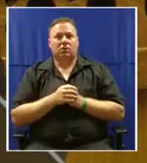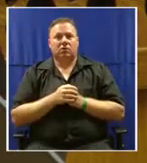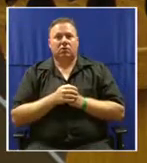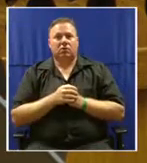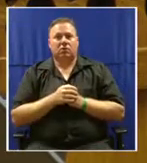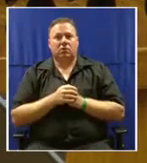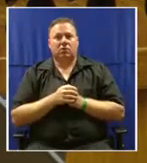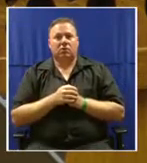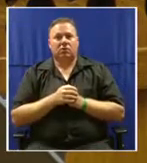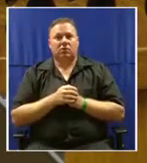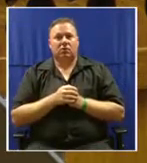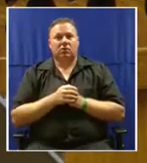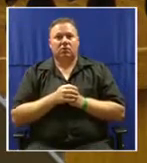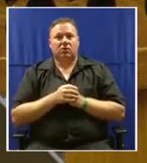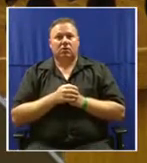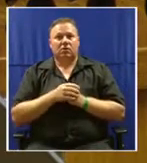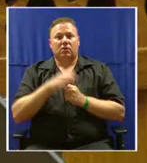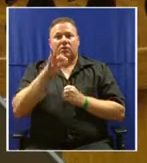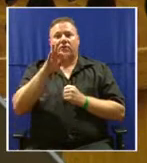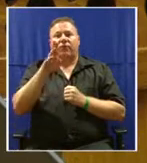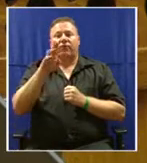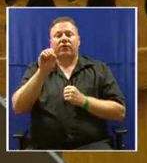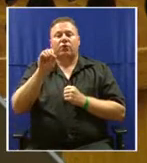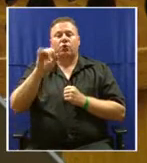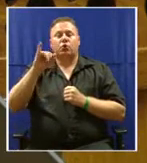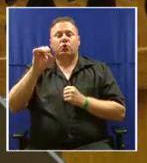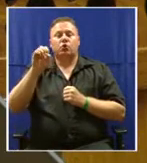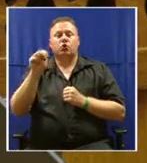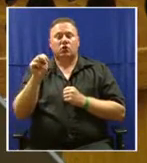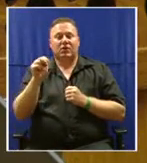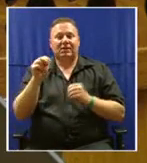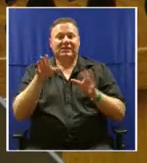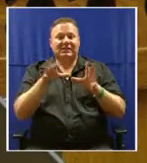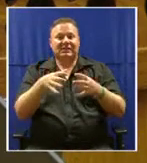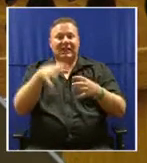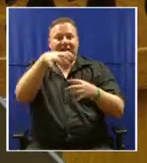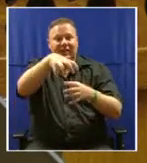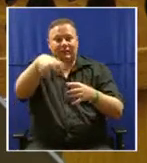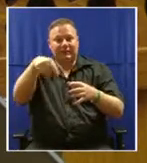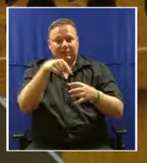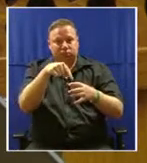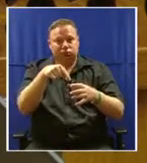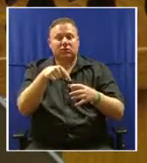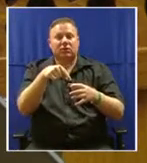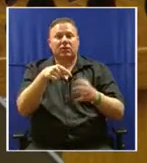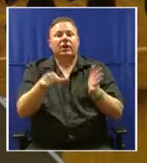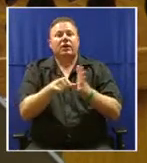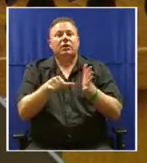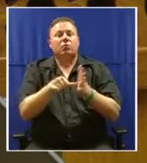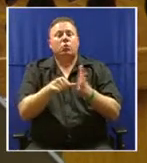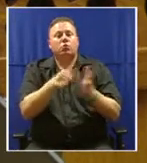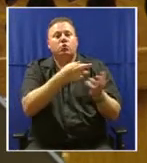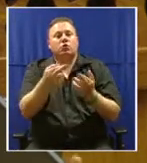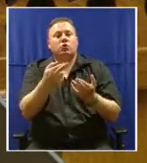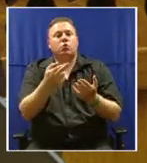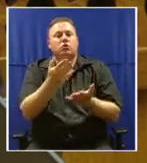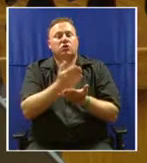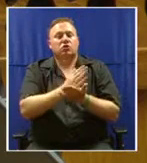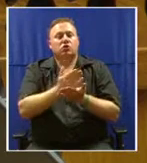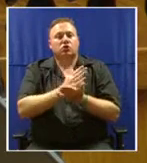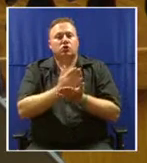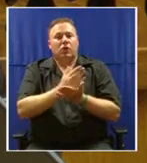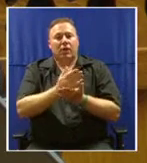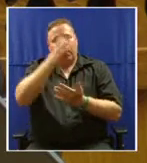Center, which brings together key law enforcement agencies to share information and resources. Now, this